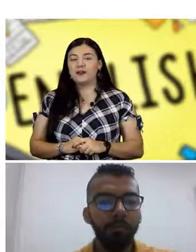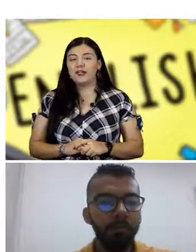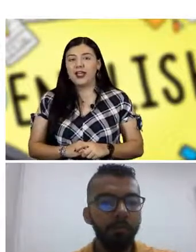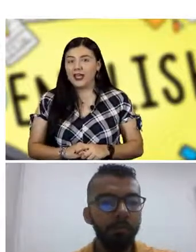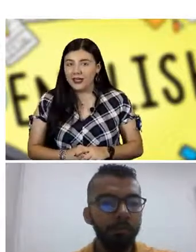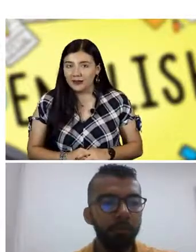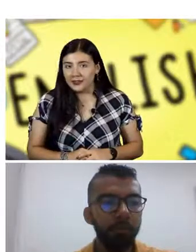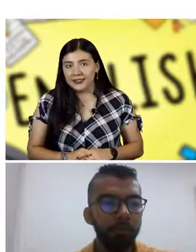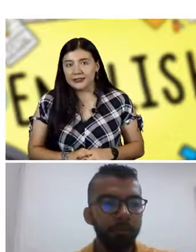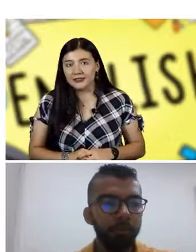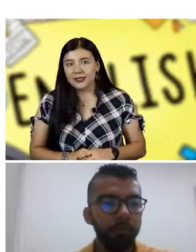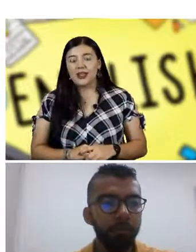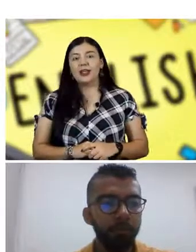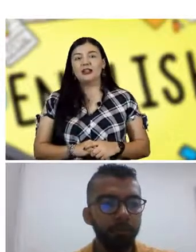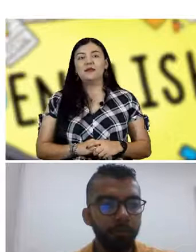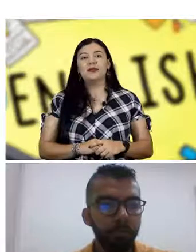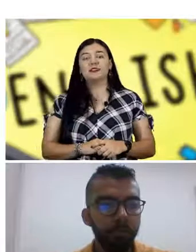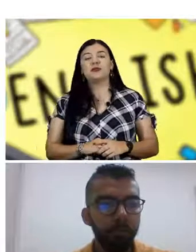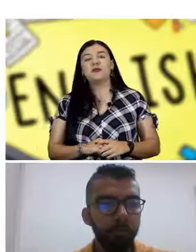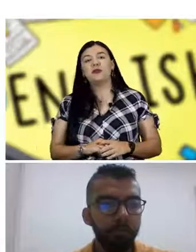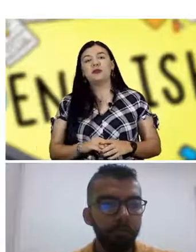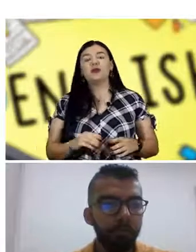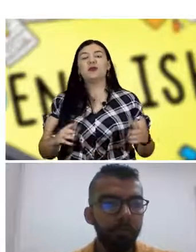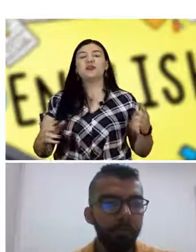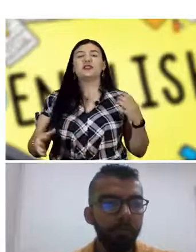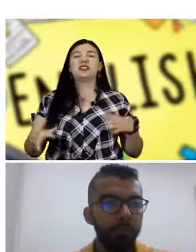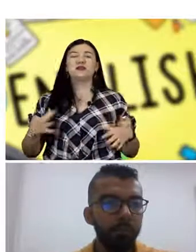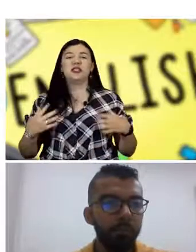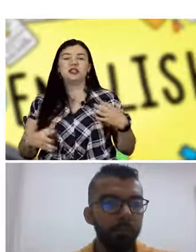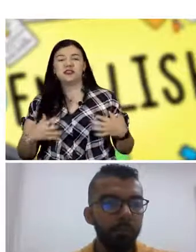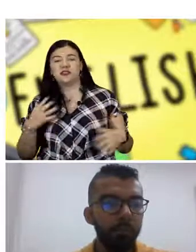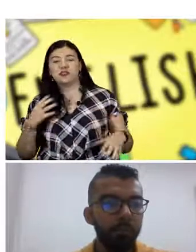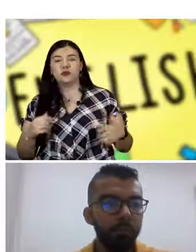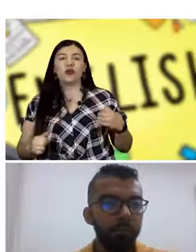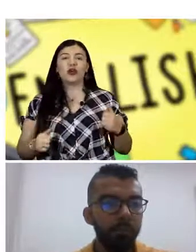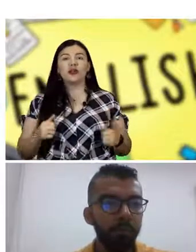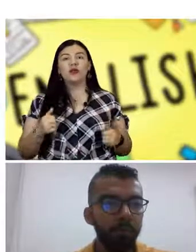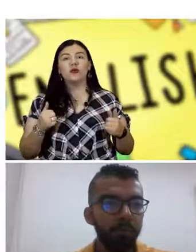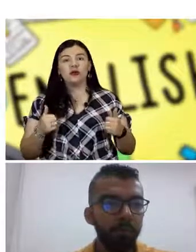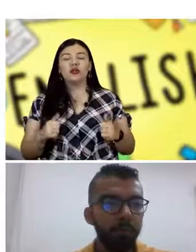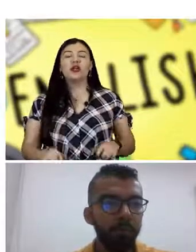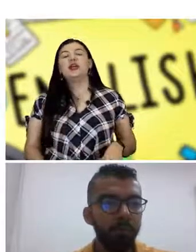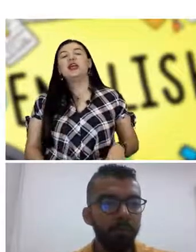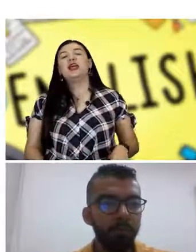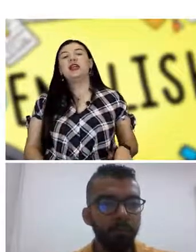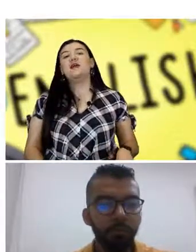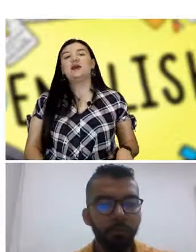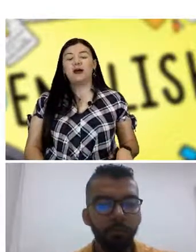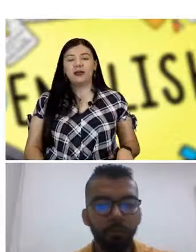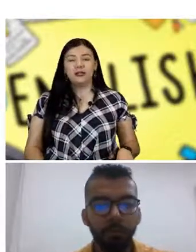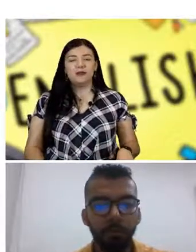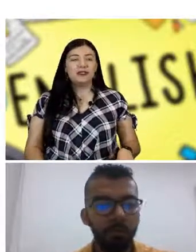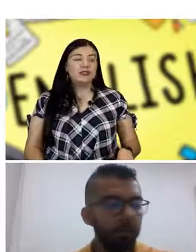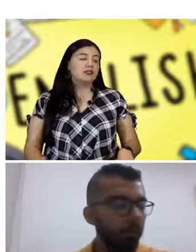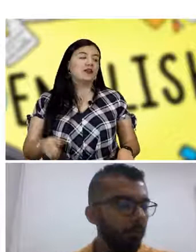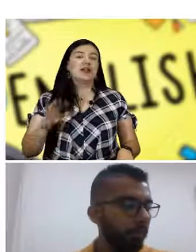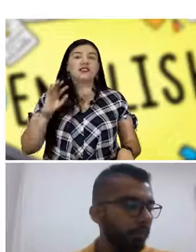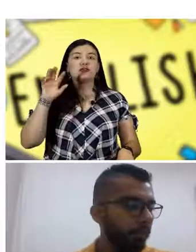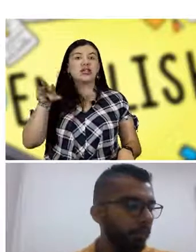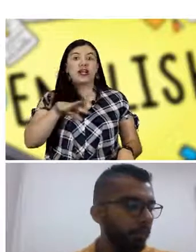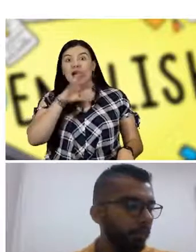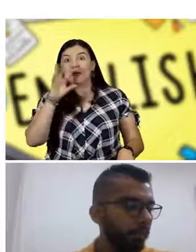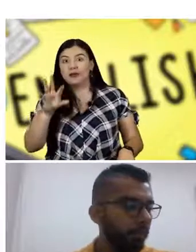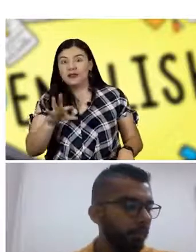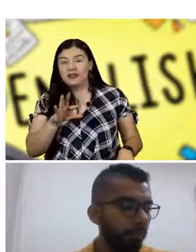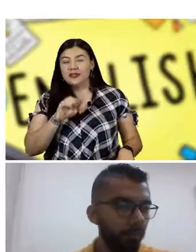7 different ailments, okay? Ailments, remember, when something is not working good in our body. So